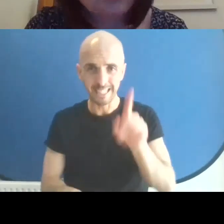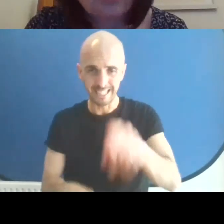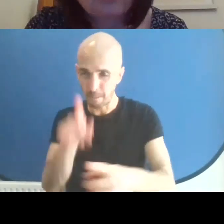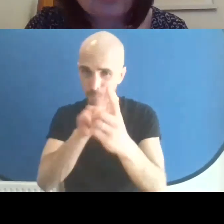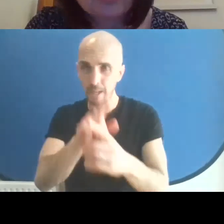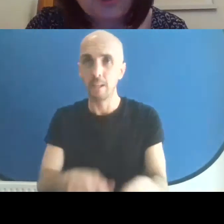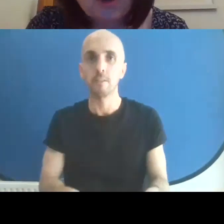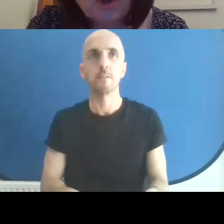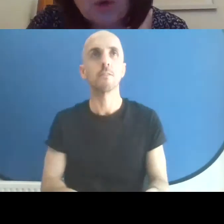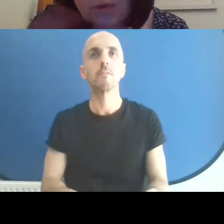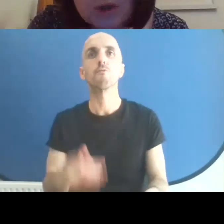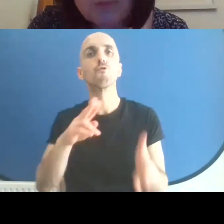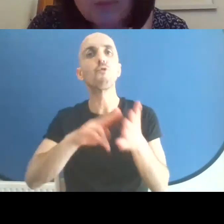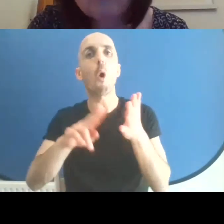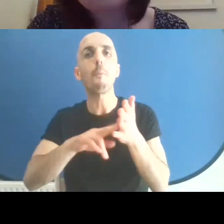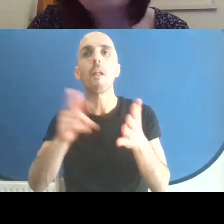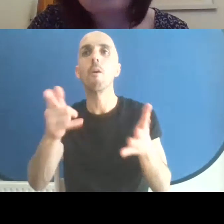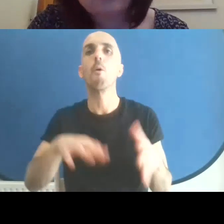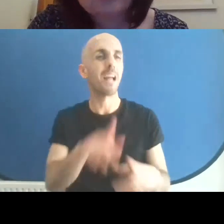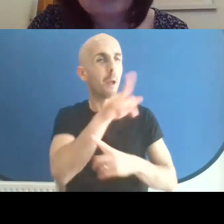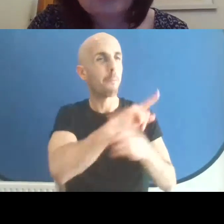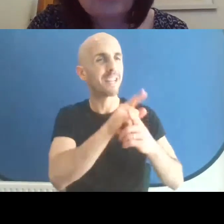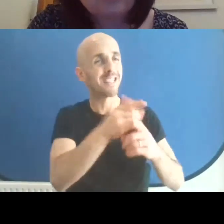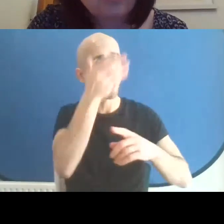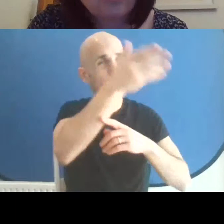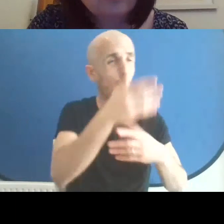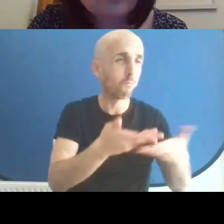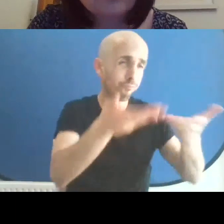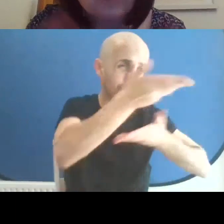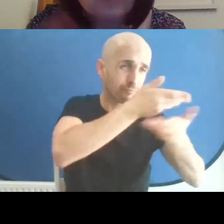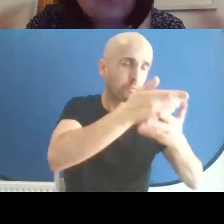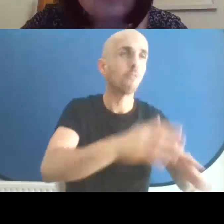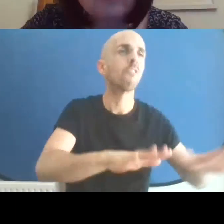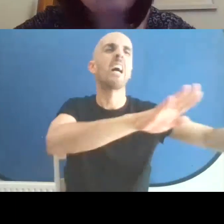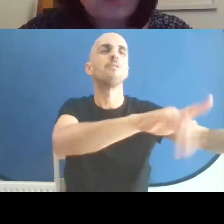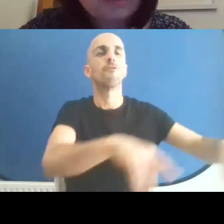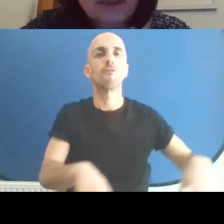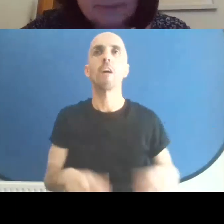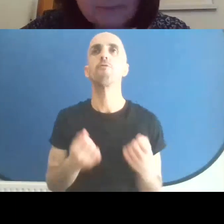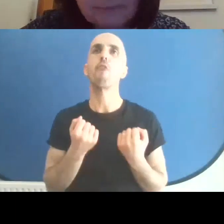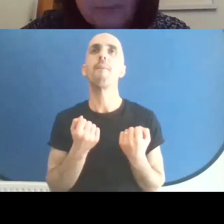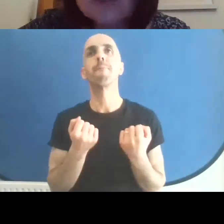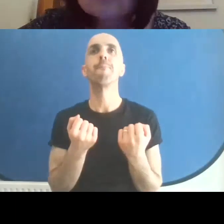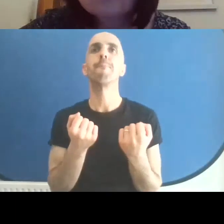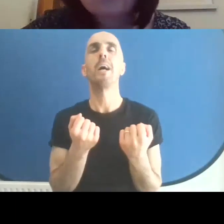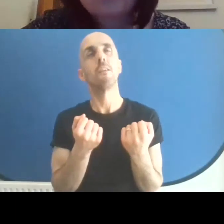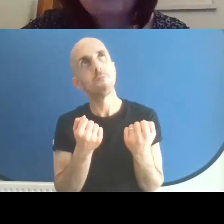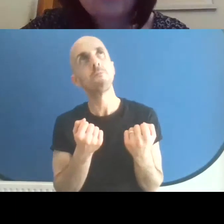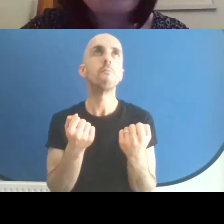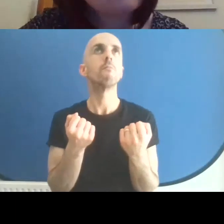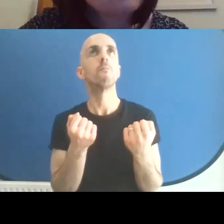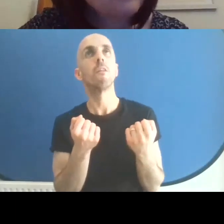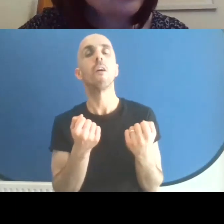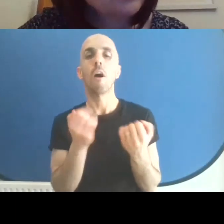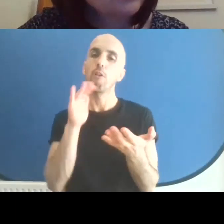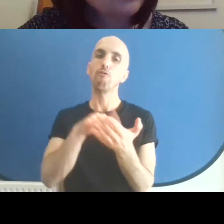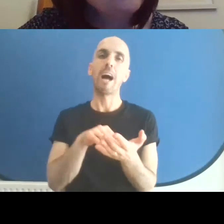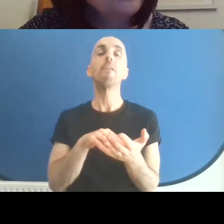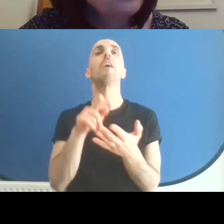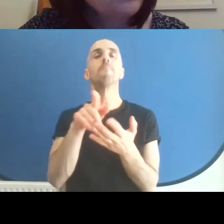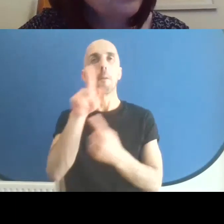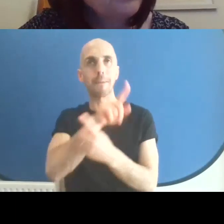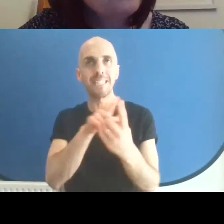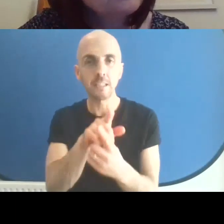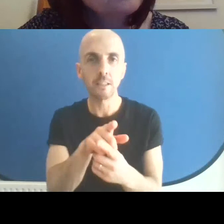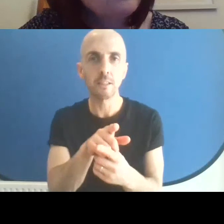actually need to do to support that person. Jumping from team to call to team call is very time demanding and doesn't give you that time for